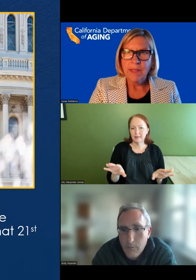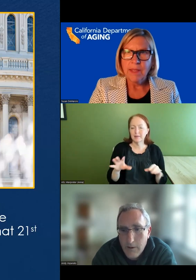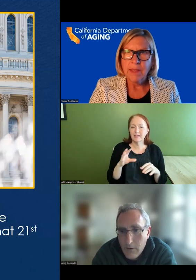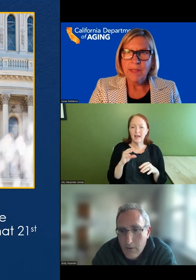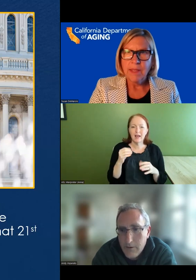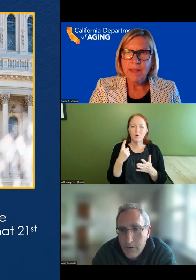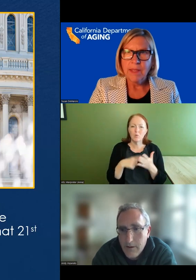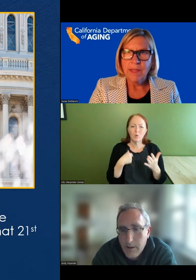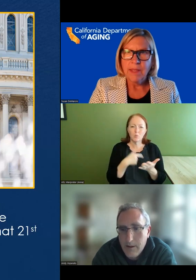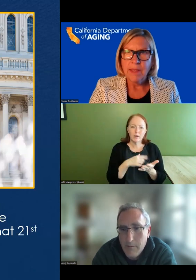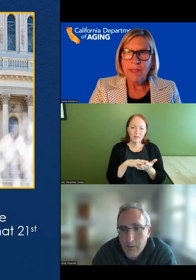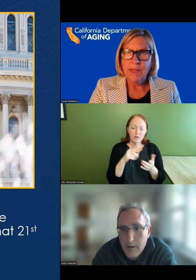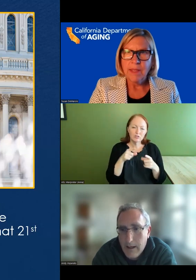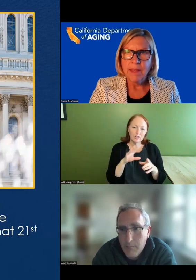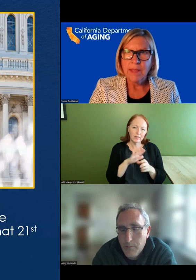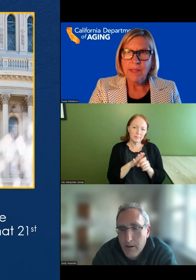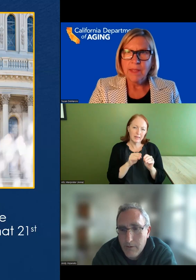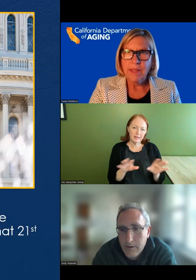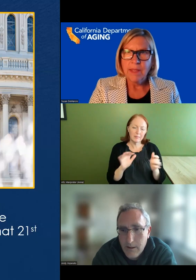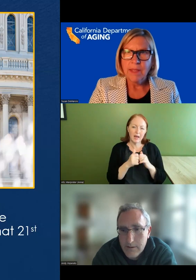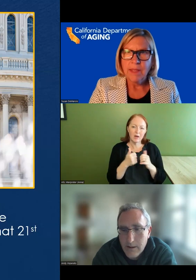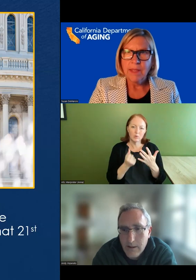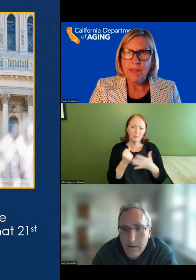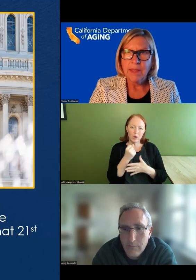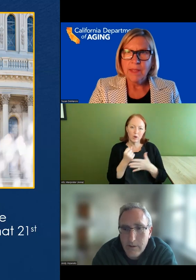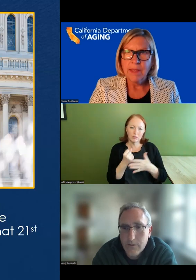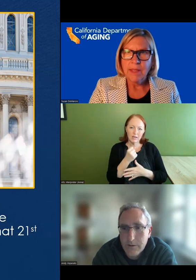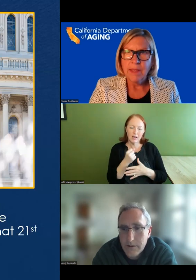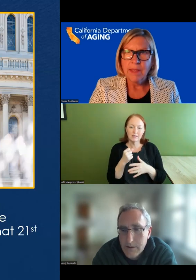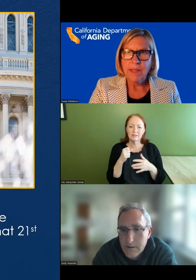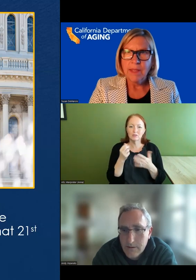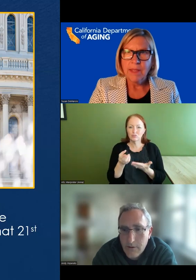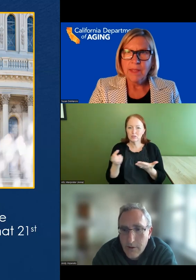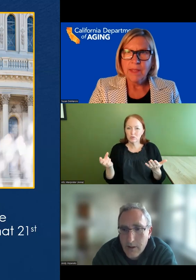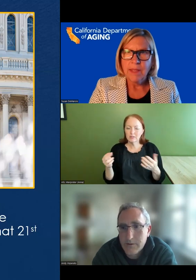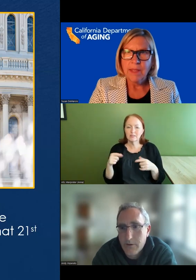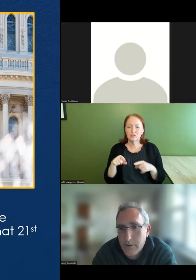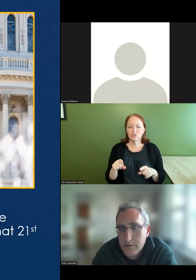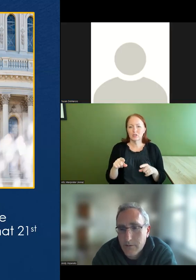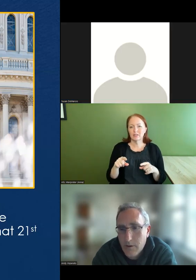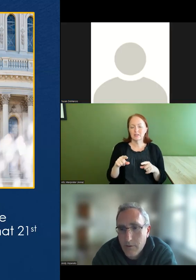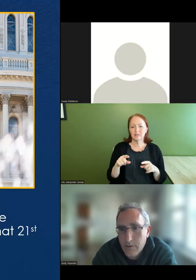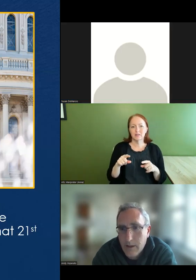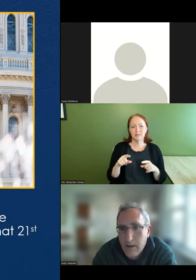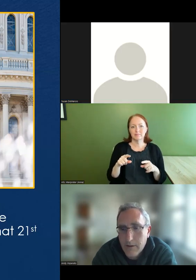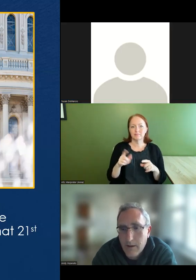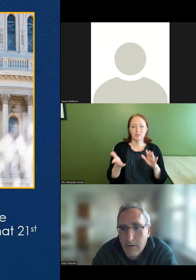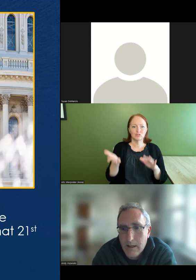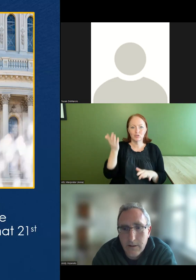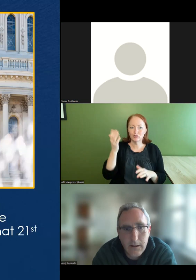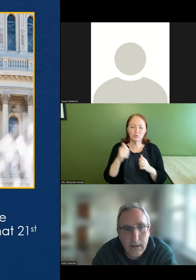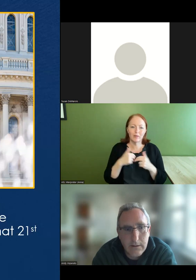of what we learned during the pandemic about how we prioritize resources during a surge where we're doing